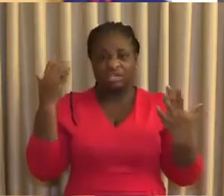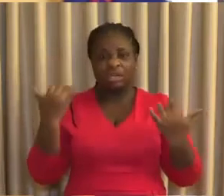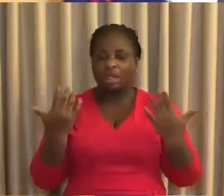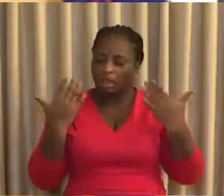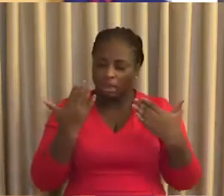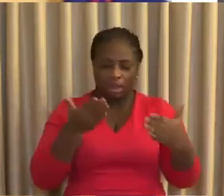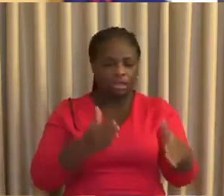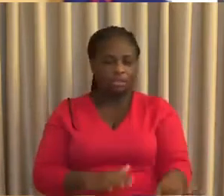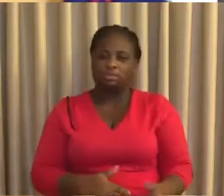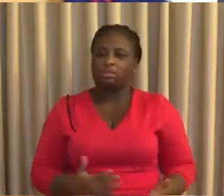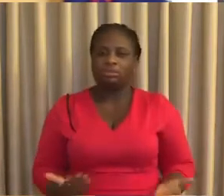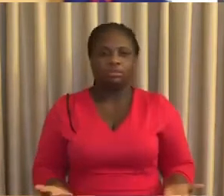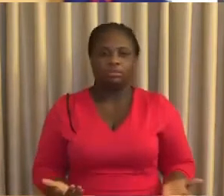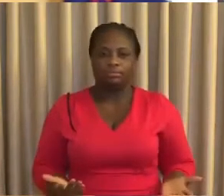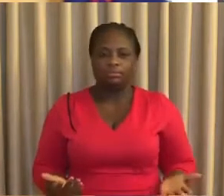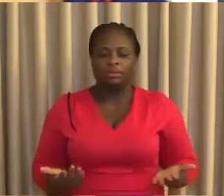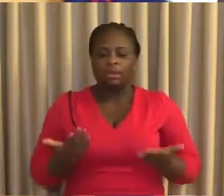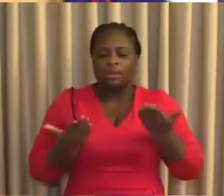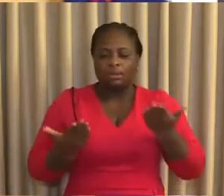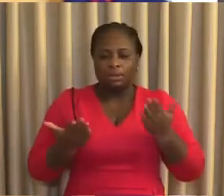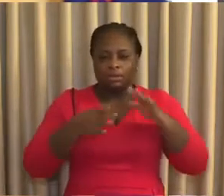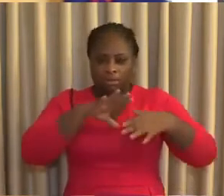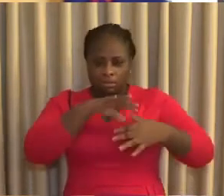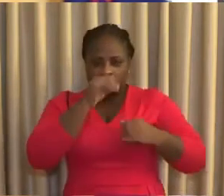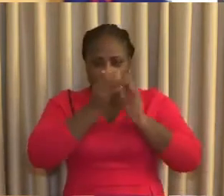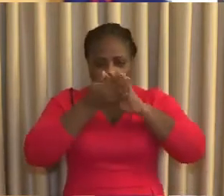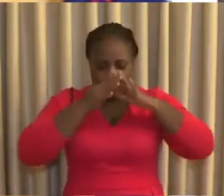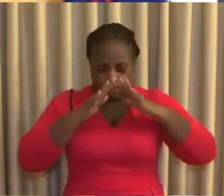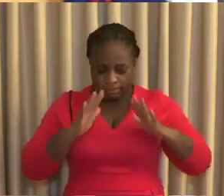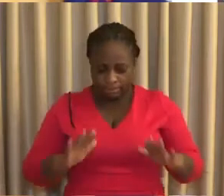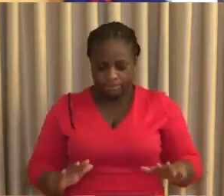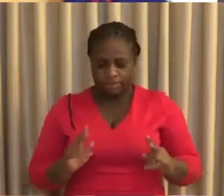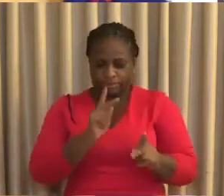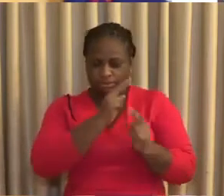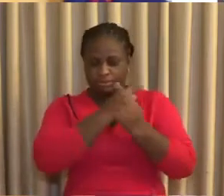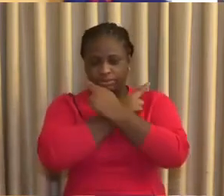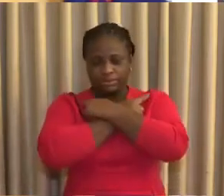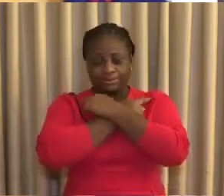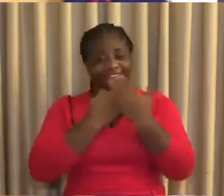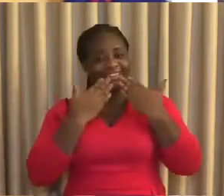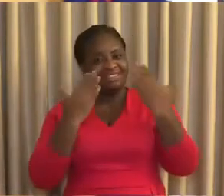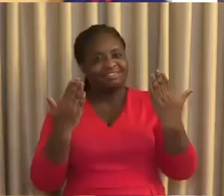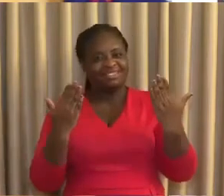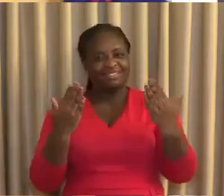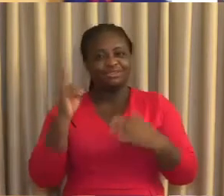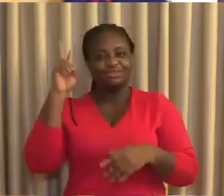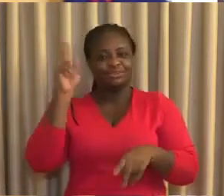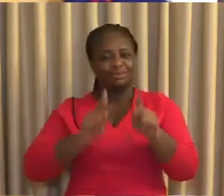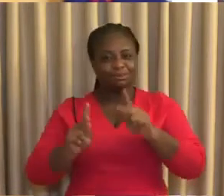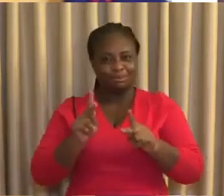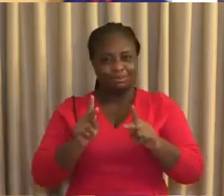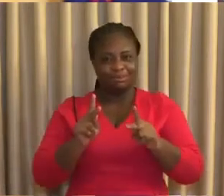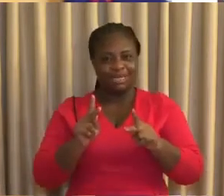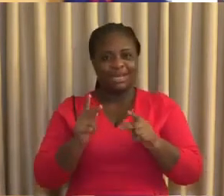their lives. May their souls rest in perfect peace. Thankfully, 2 persons have